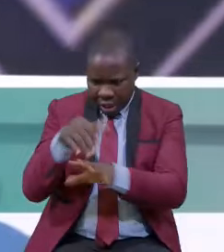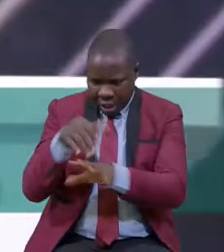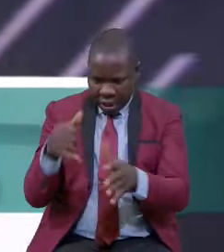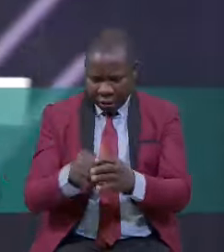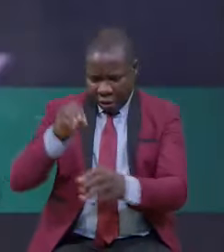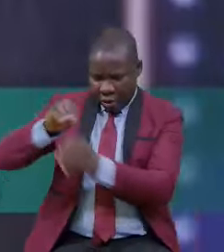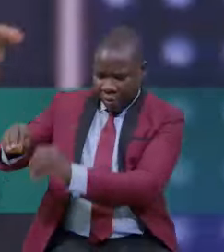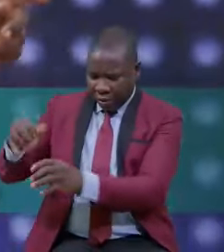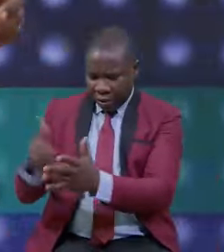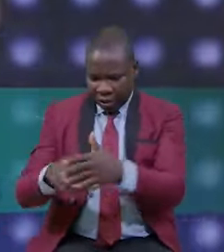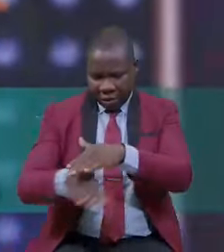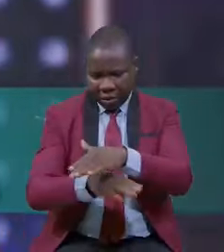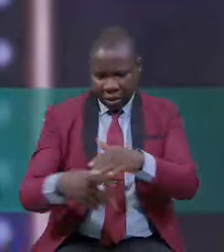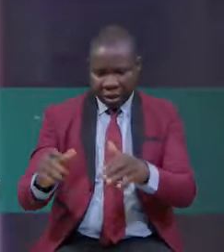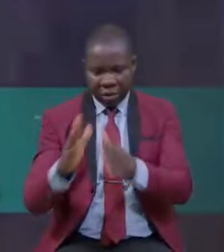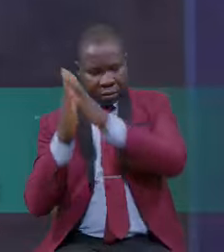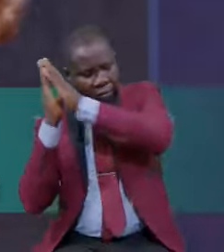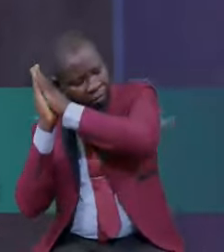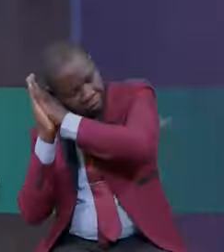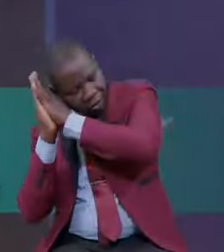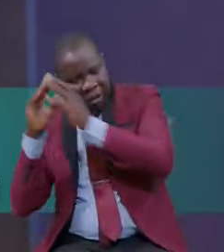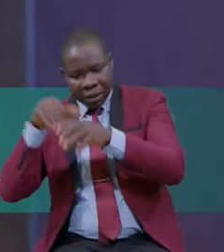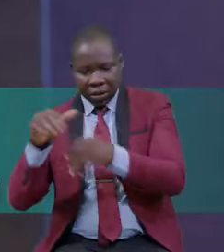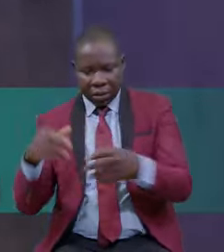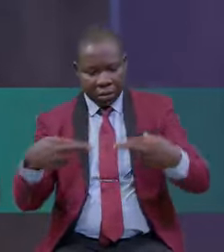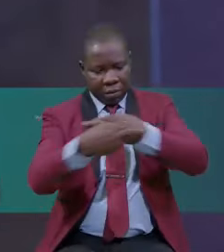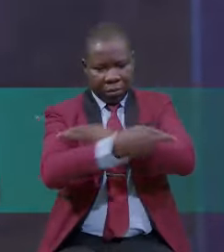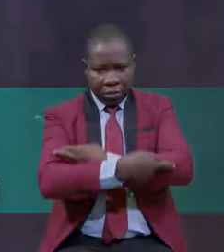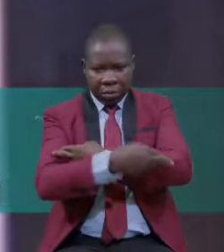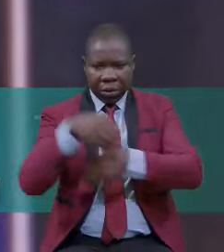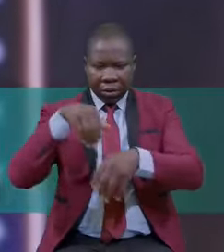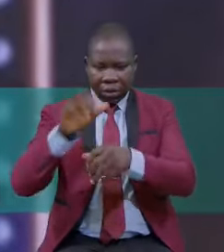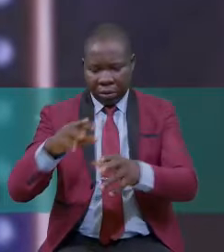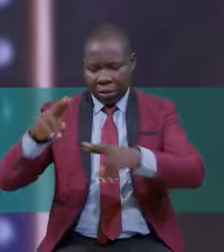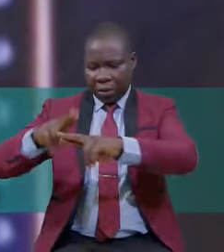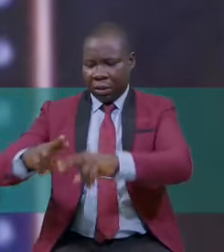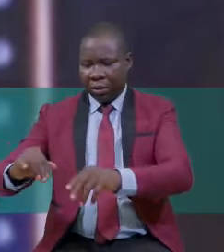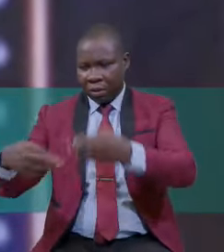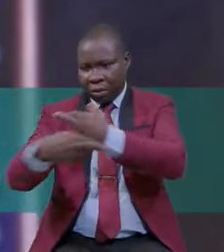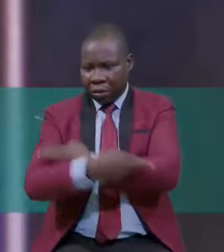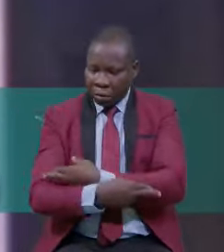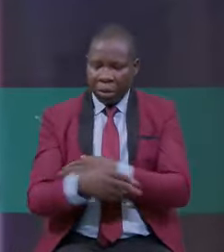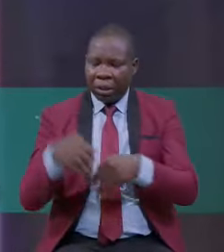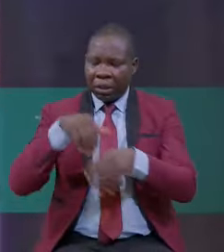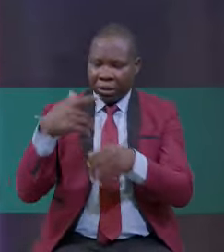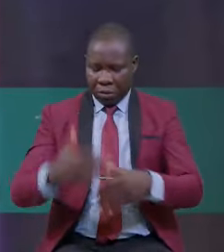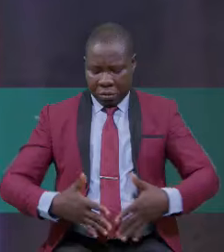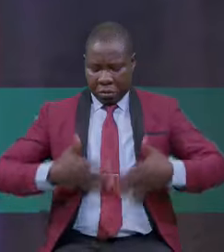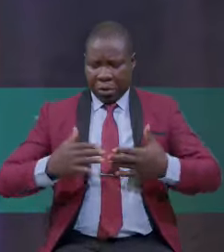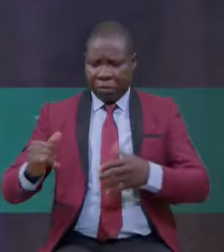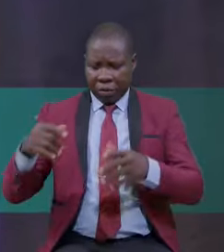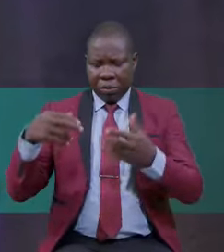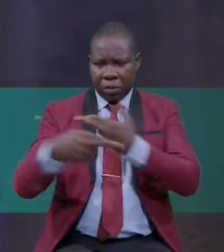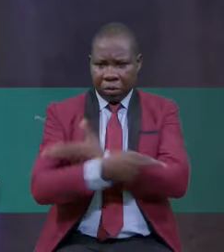Bible in your room. Have one Bible in your sitting room. Have another Bible in your living room. Have another Bible in